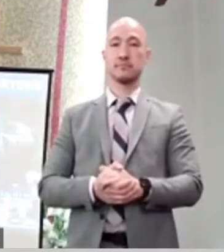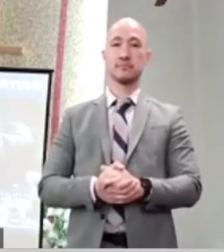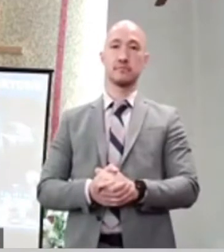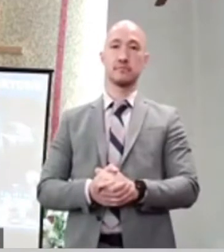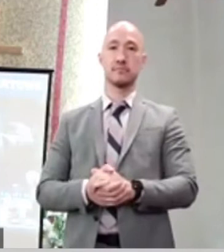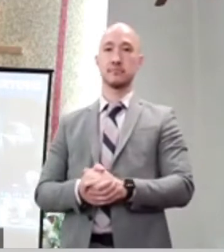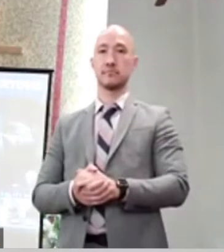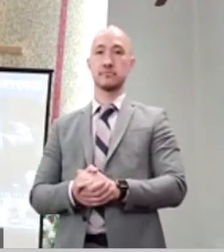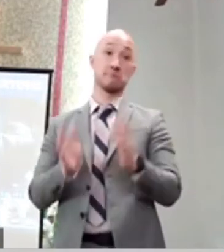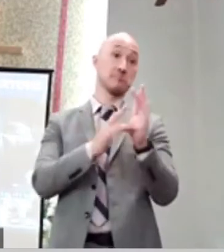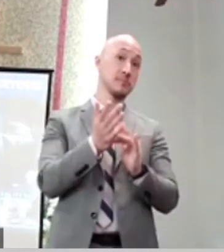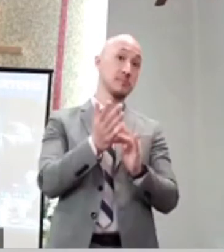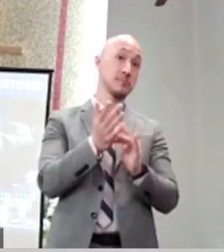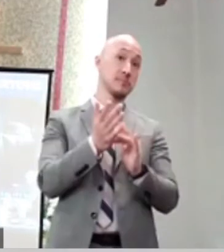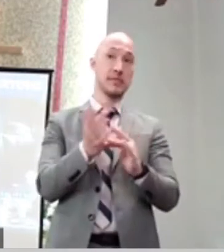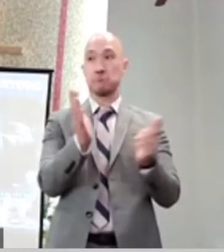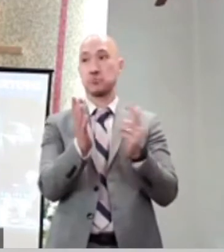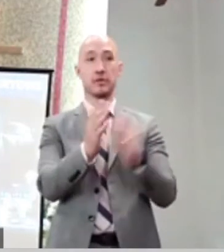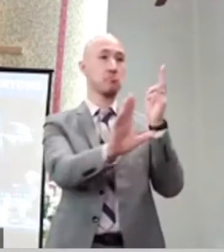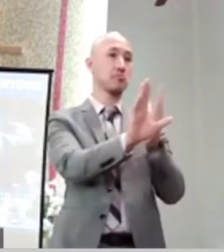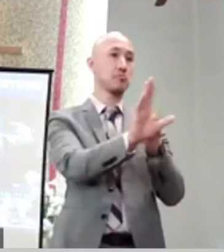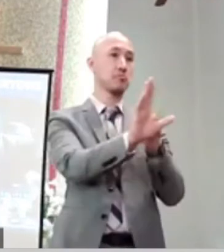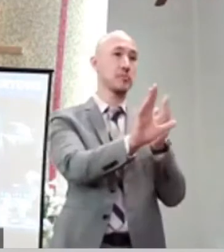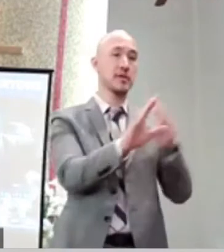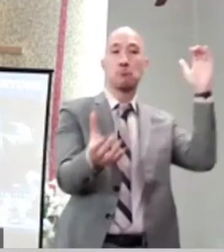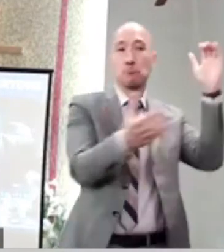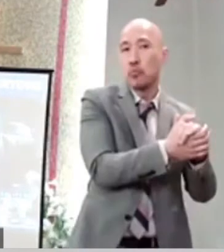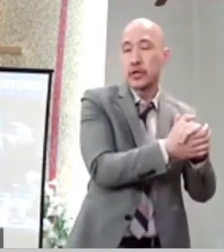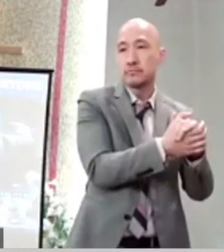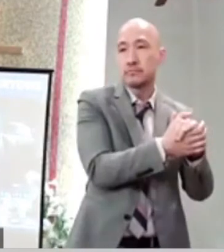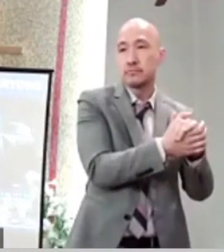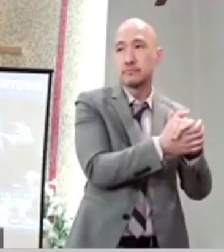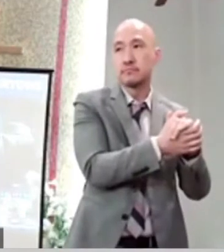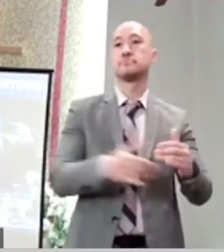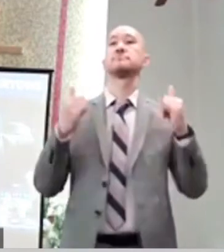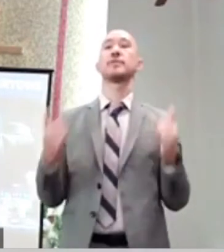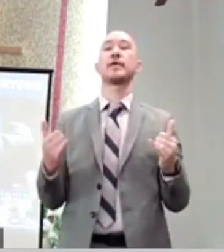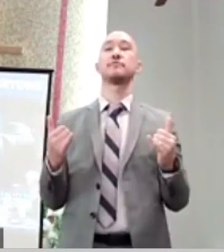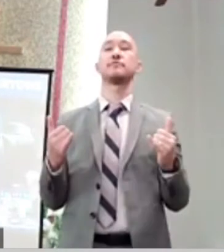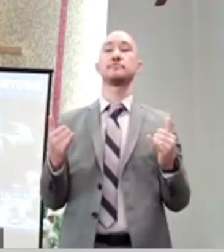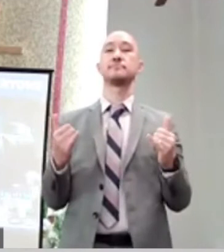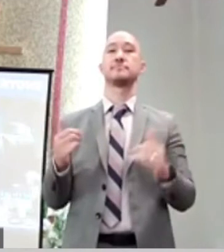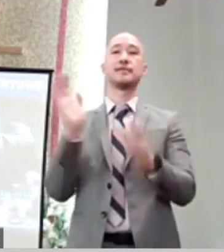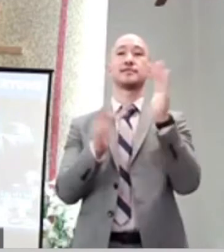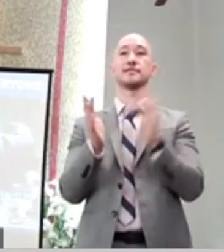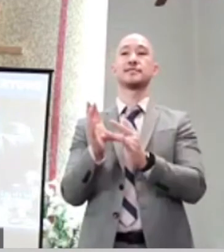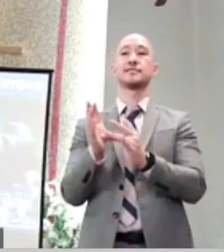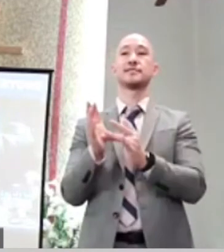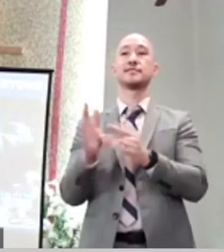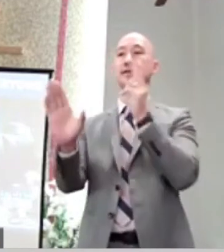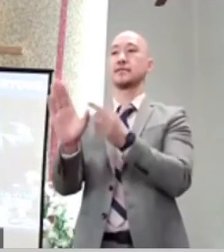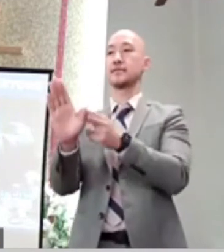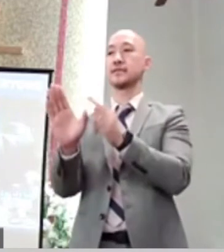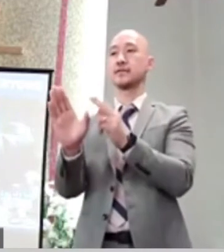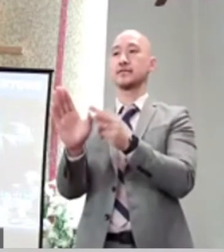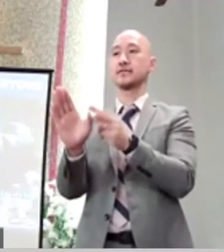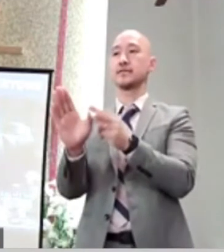wedding, going to a dinner party, and now we're going to see him at a feast held in his honor by